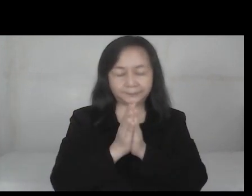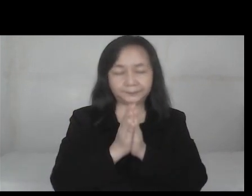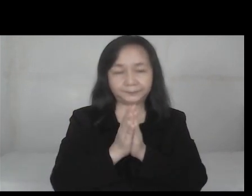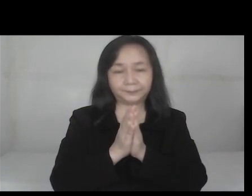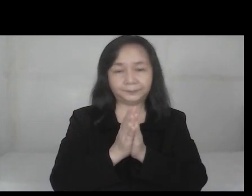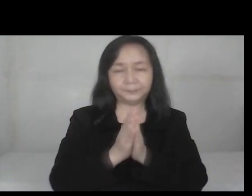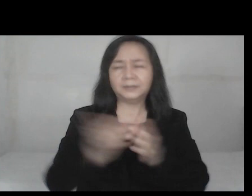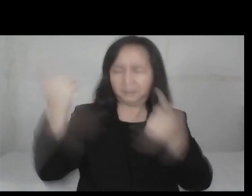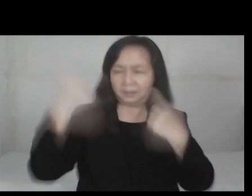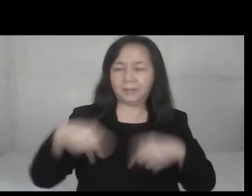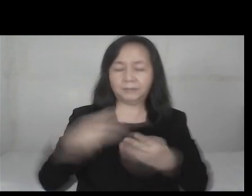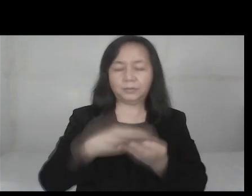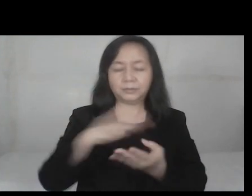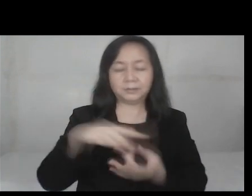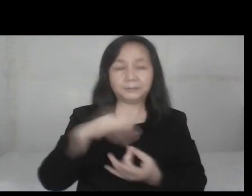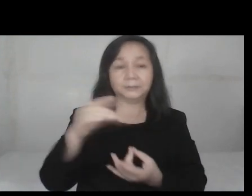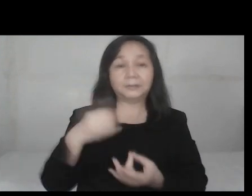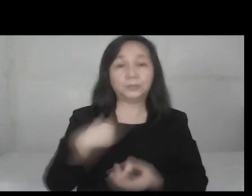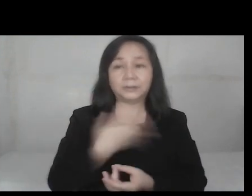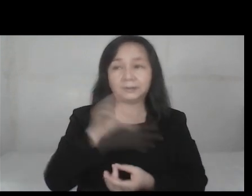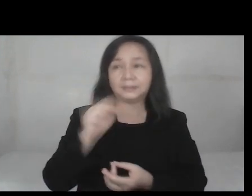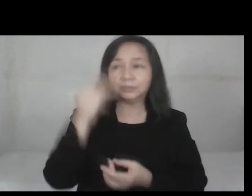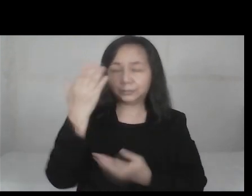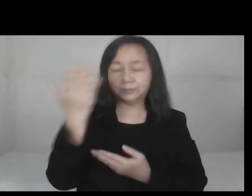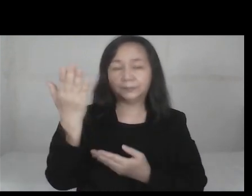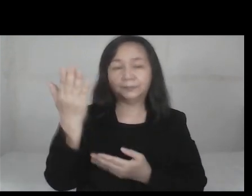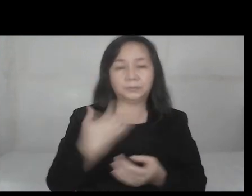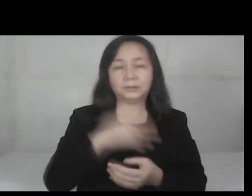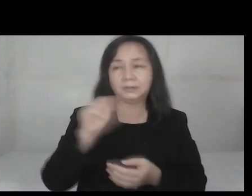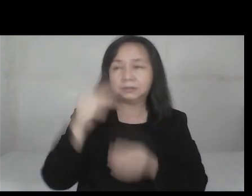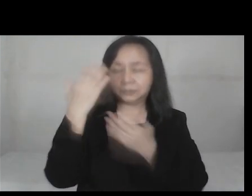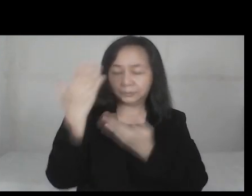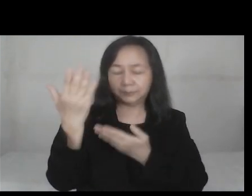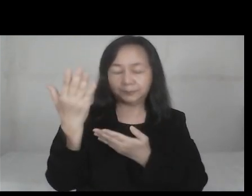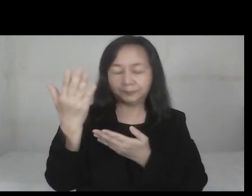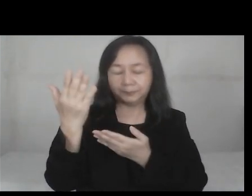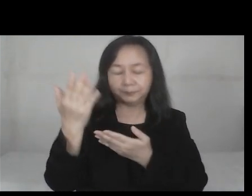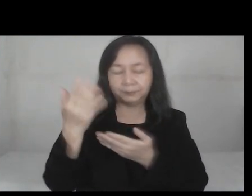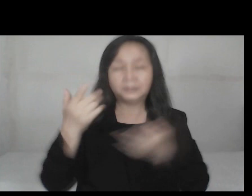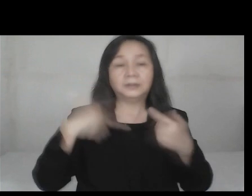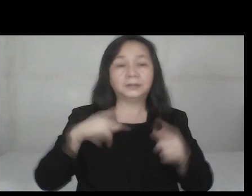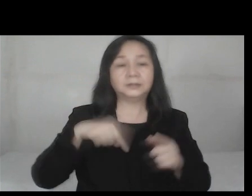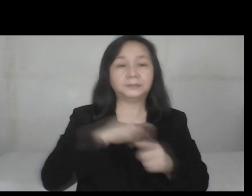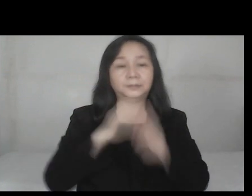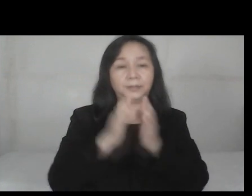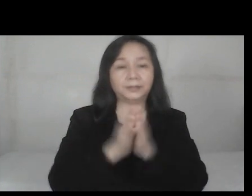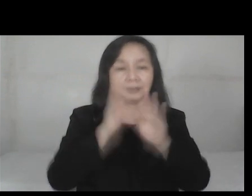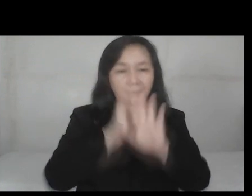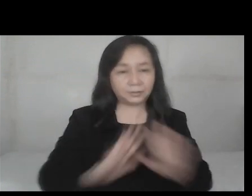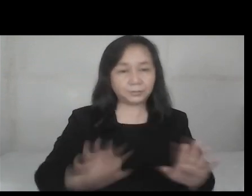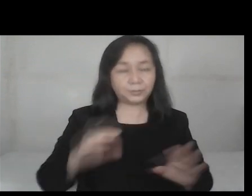Come, Holy Spirit, we need you. Let us pray in silence for our